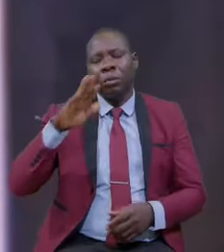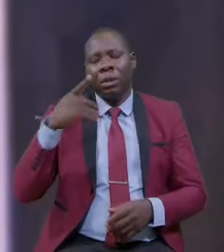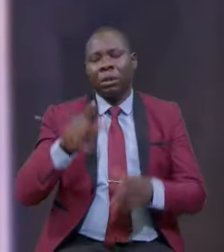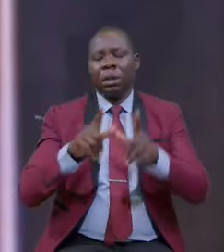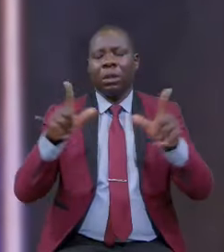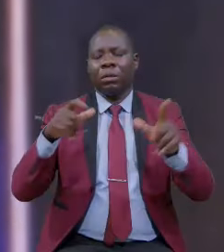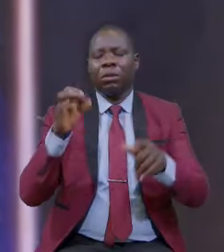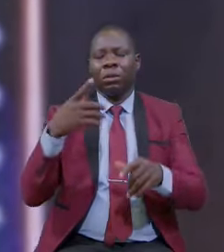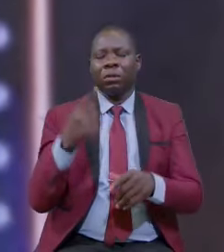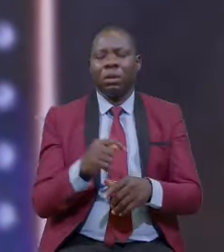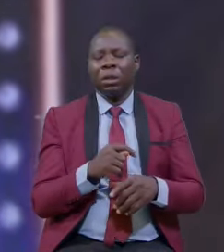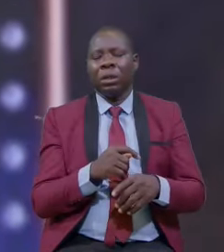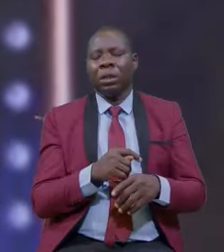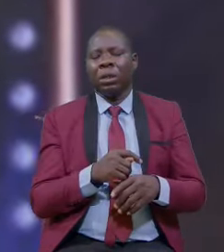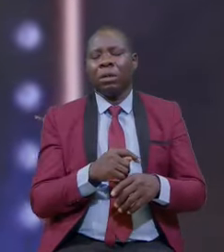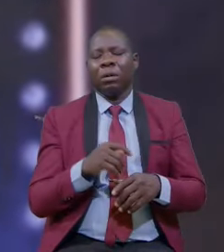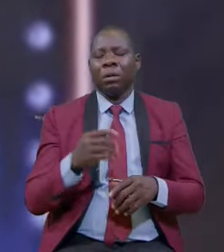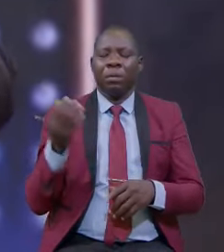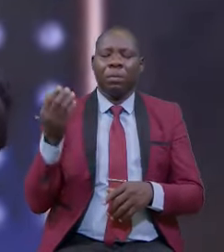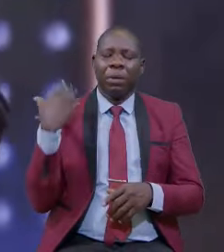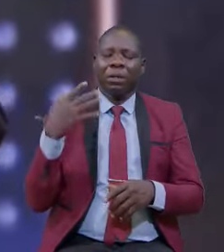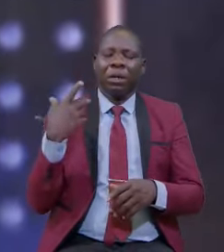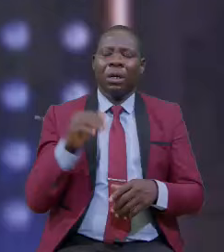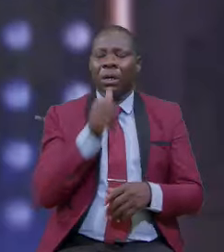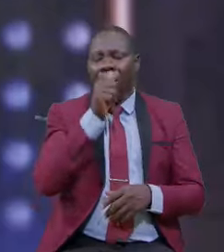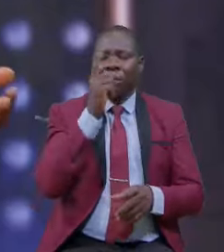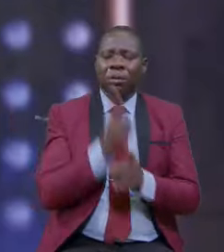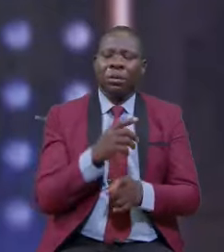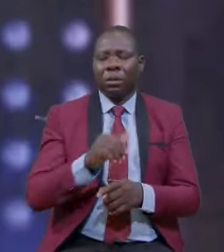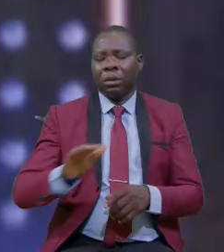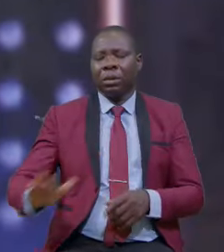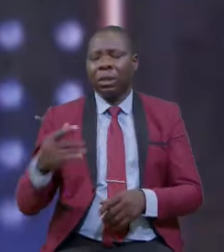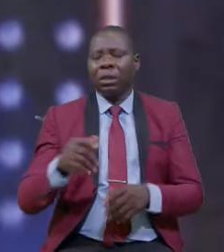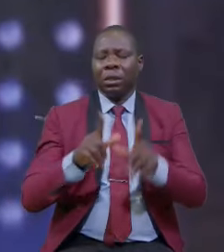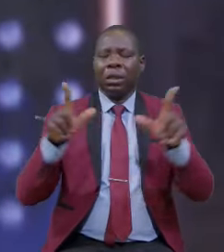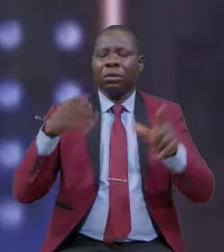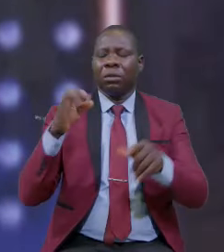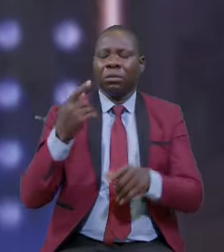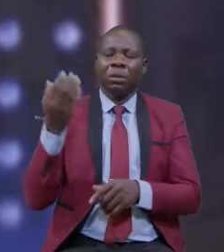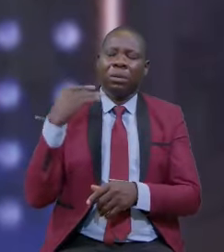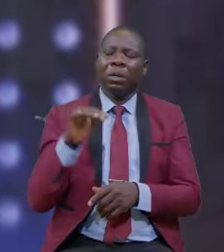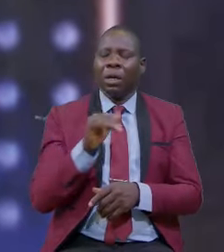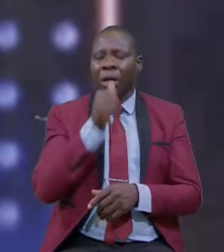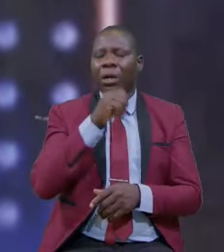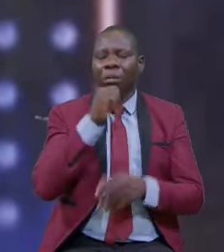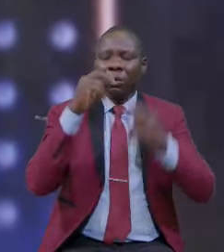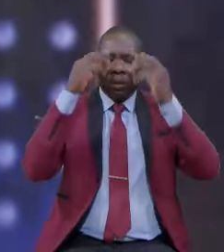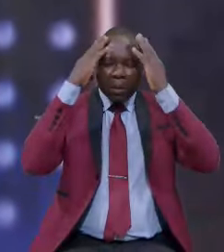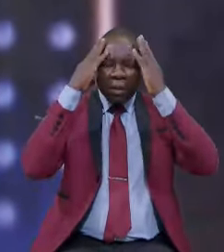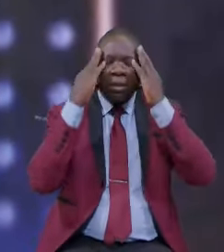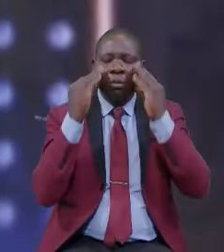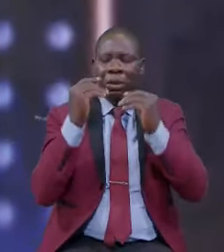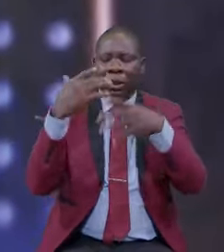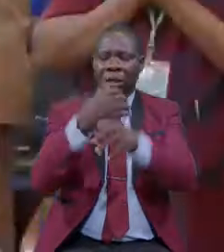I'm just a child. The language of the past, I am inexperienced. Take the language of the past from